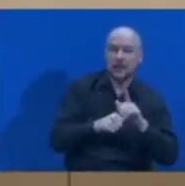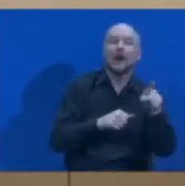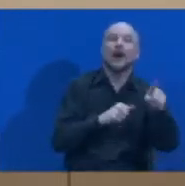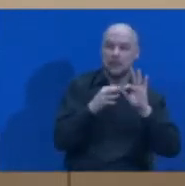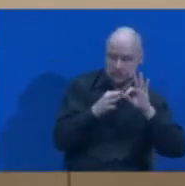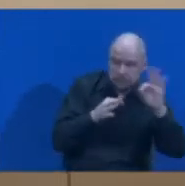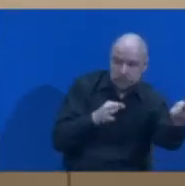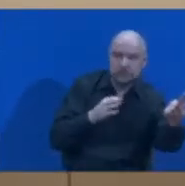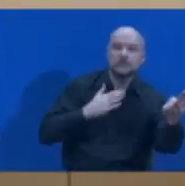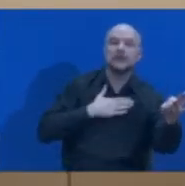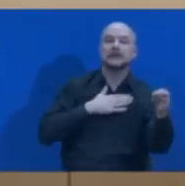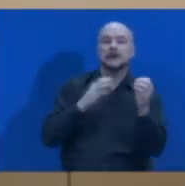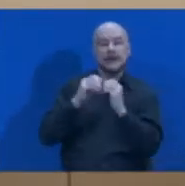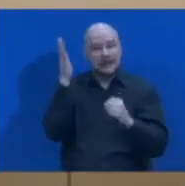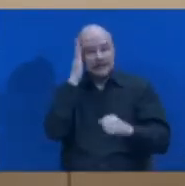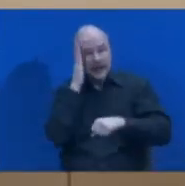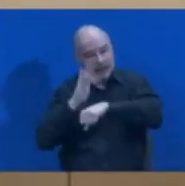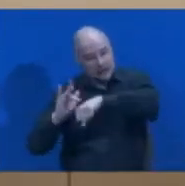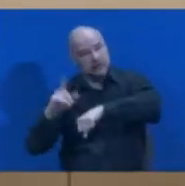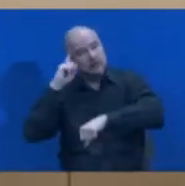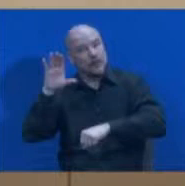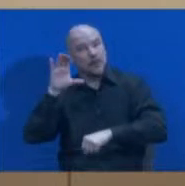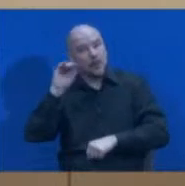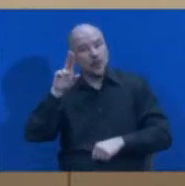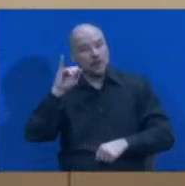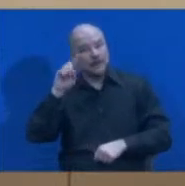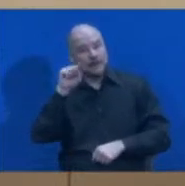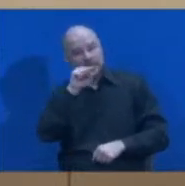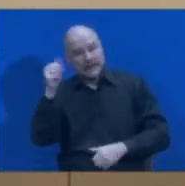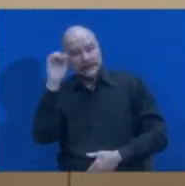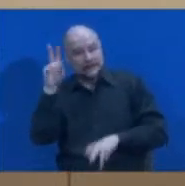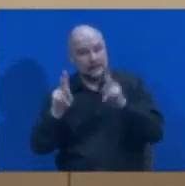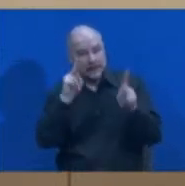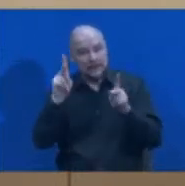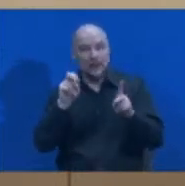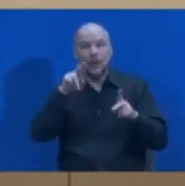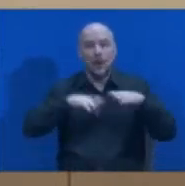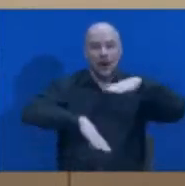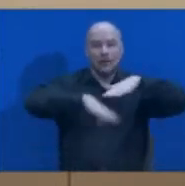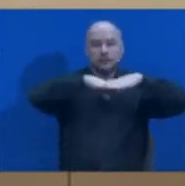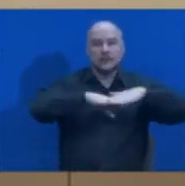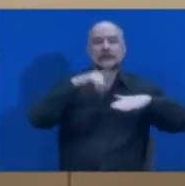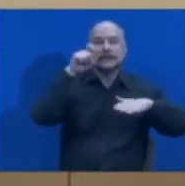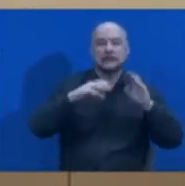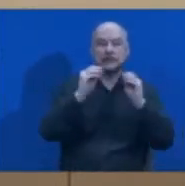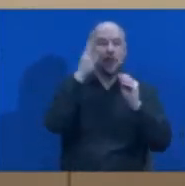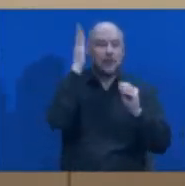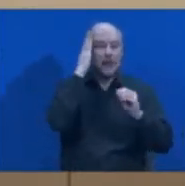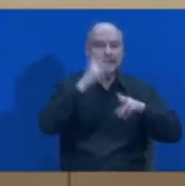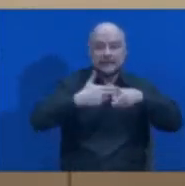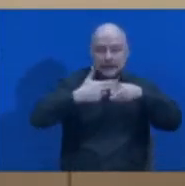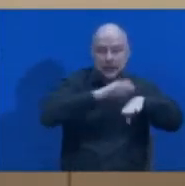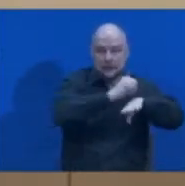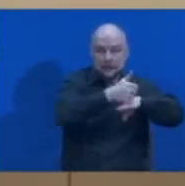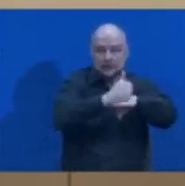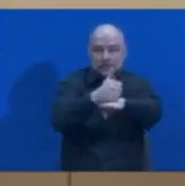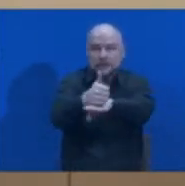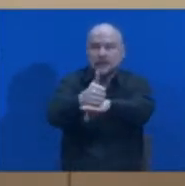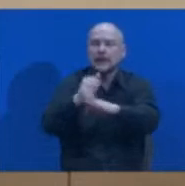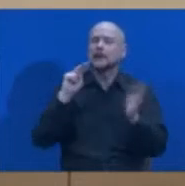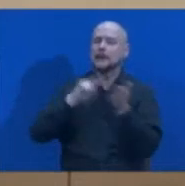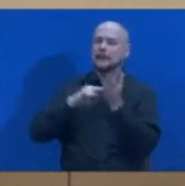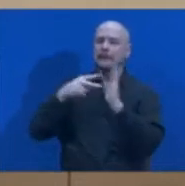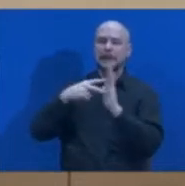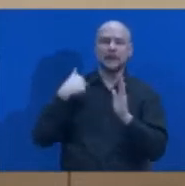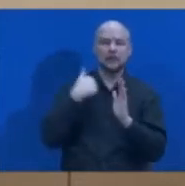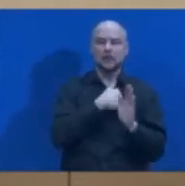they are needing to start doing some surge capacity. So I don't anticipate that we're going to be